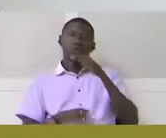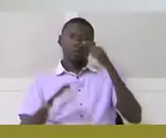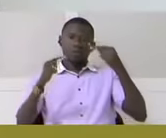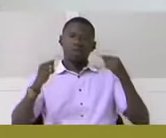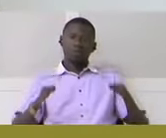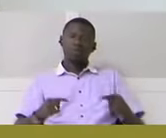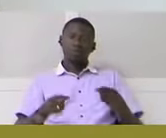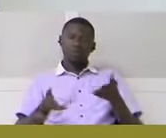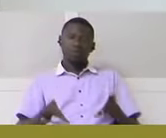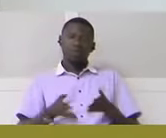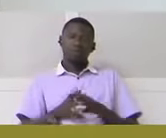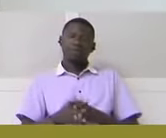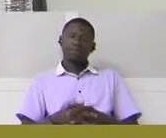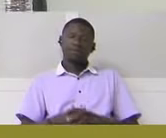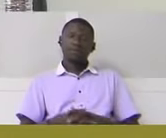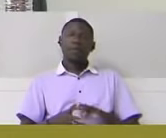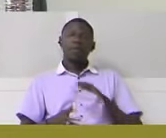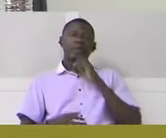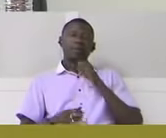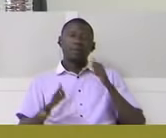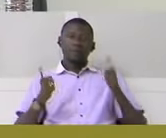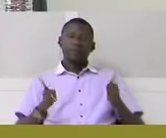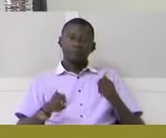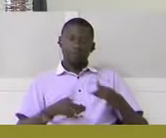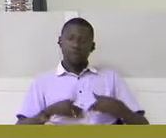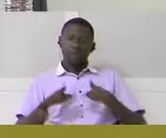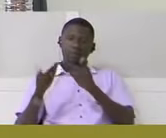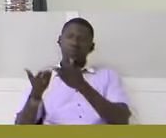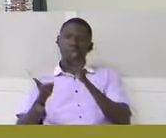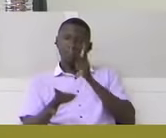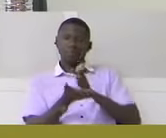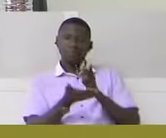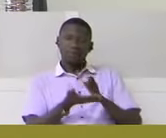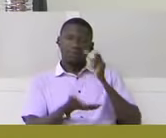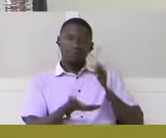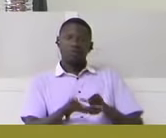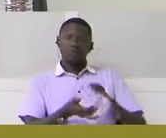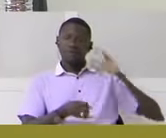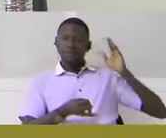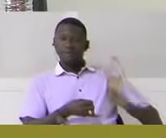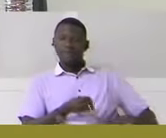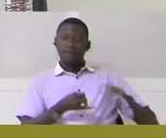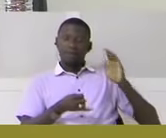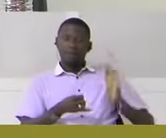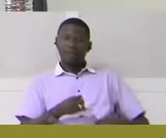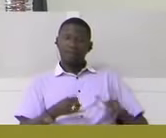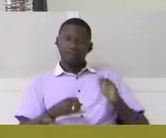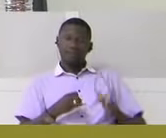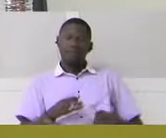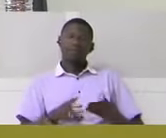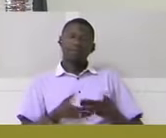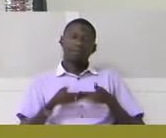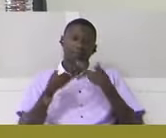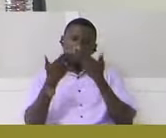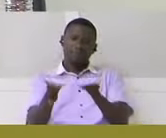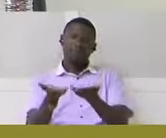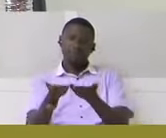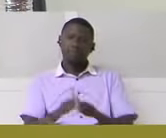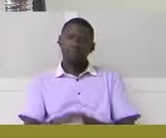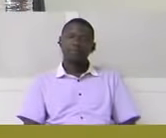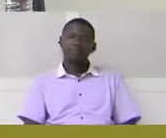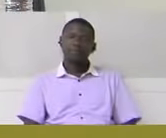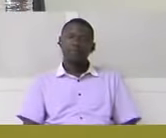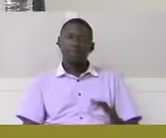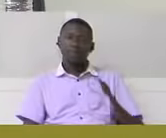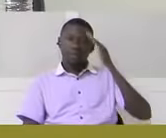ila CDR o kan. Mr. Chairman, we hand over the witness to you finally. Thank you. Thank